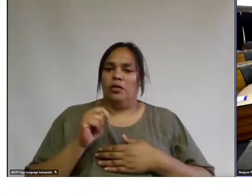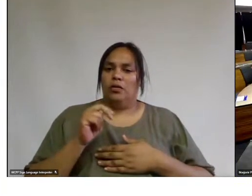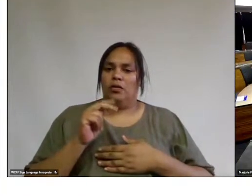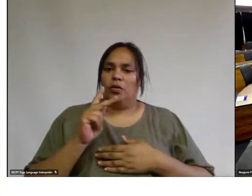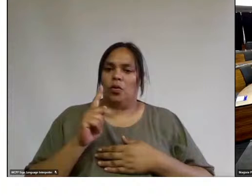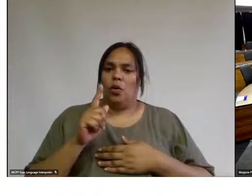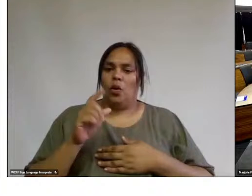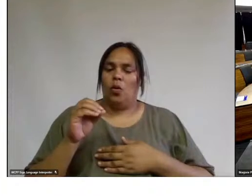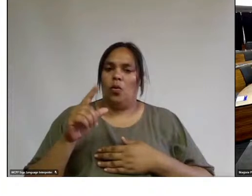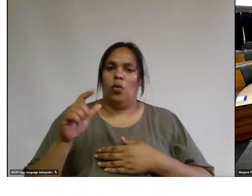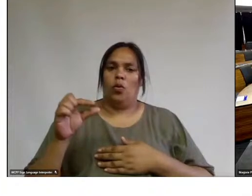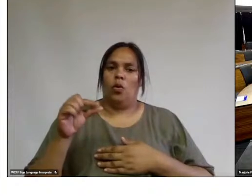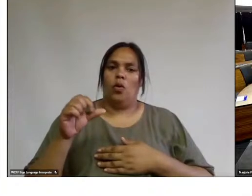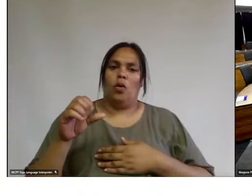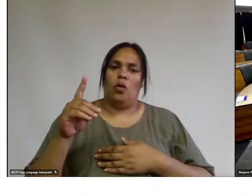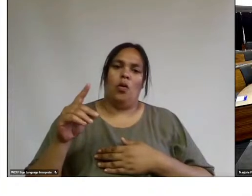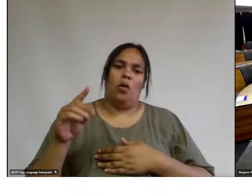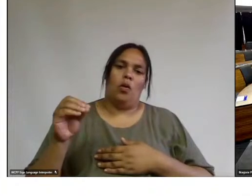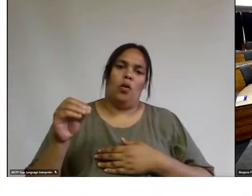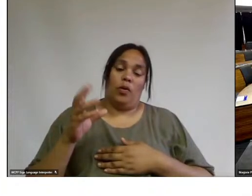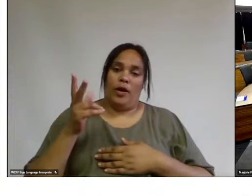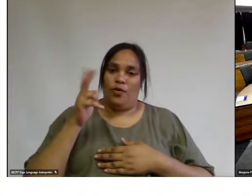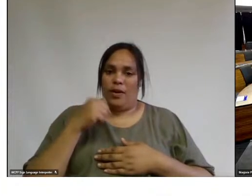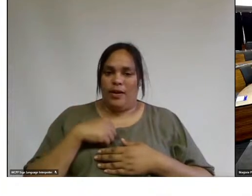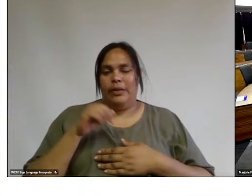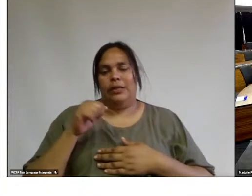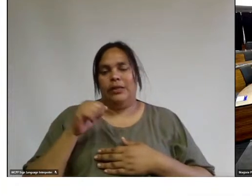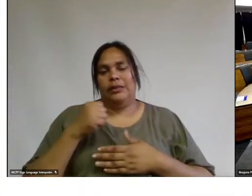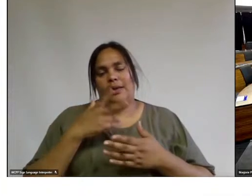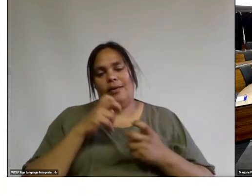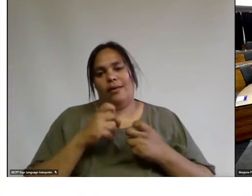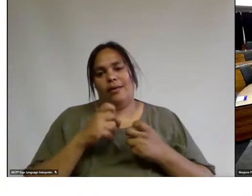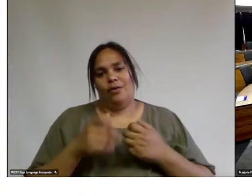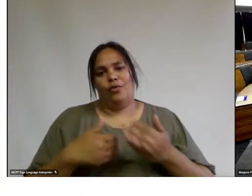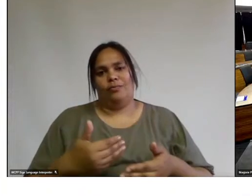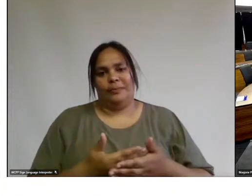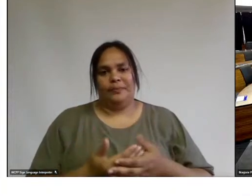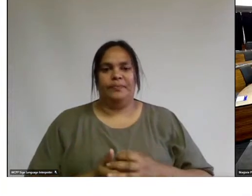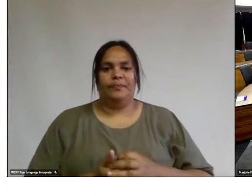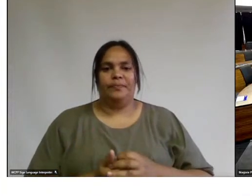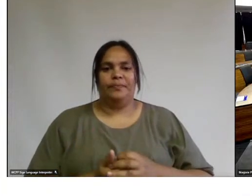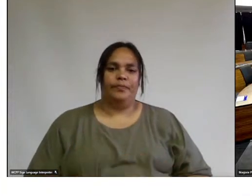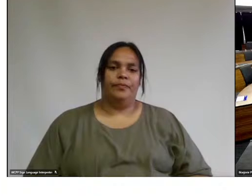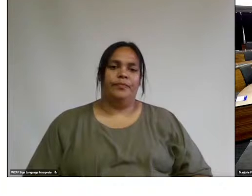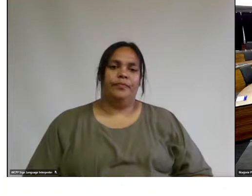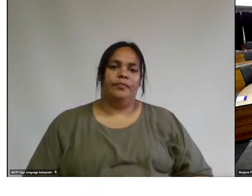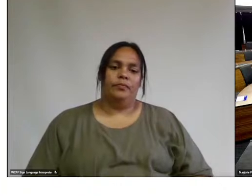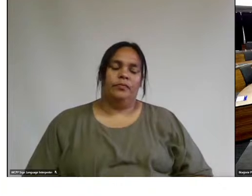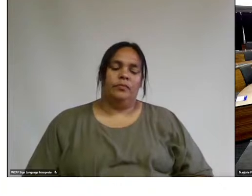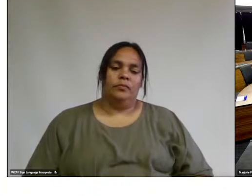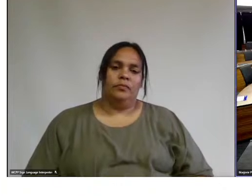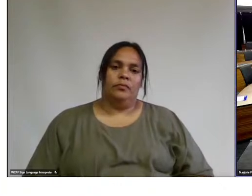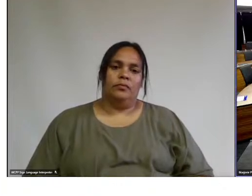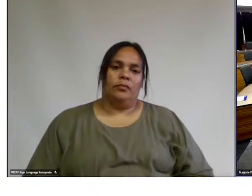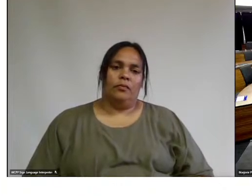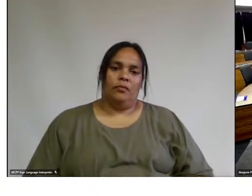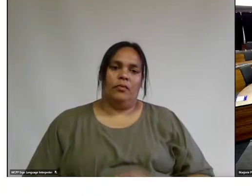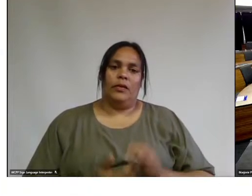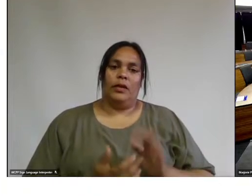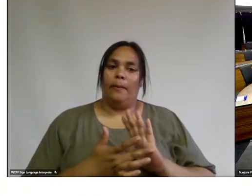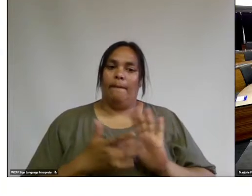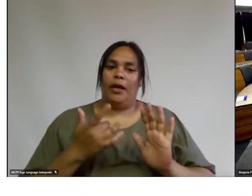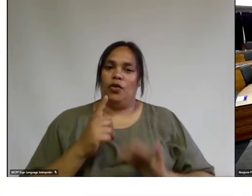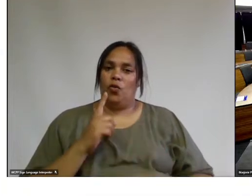Thank you, Chairperson. Can you hear me? Yes. Okay. Thank you, Chair. On page